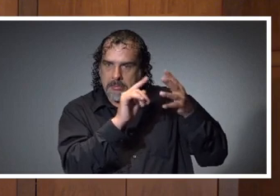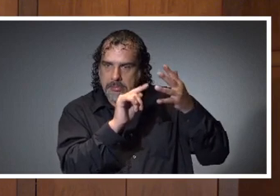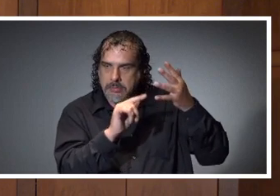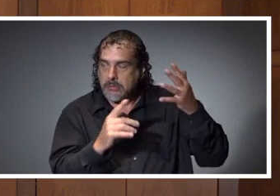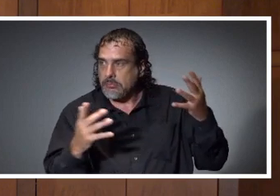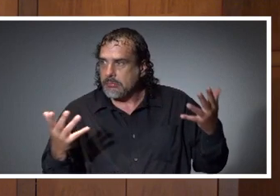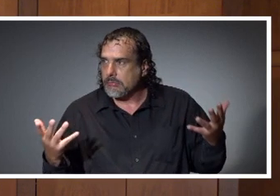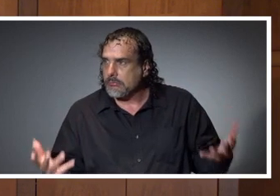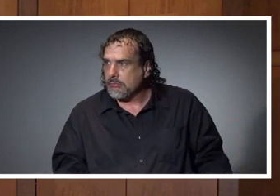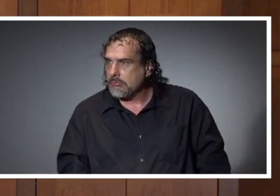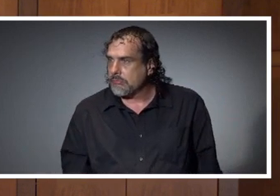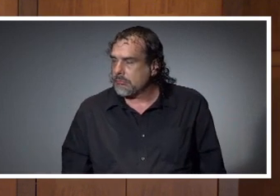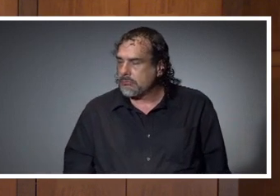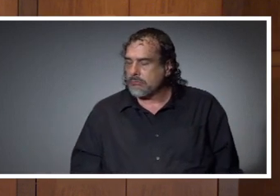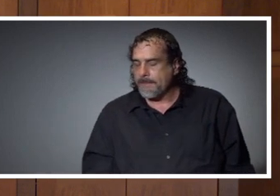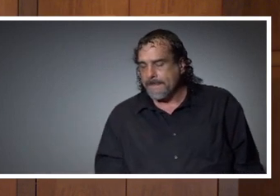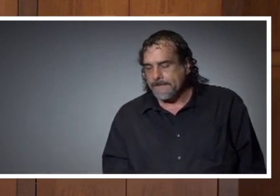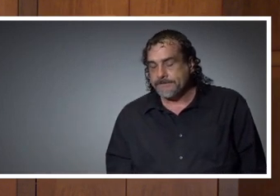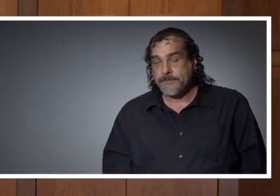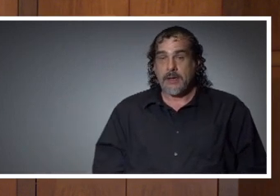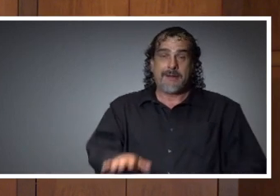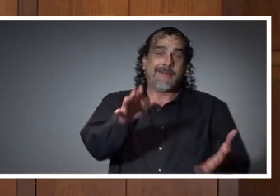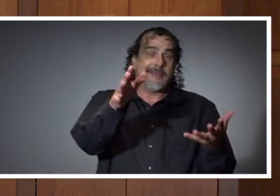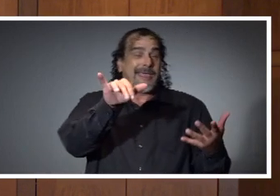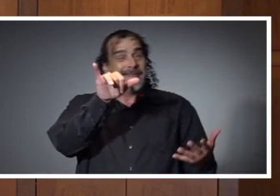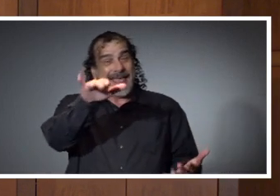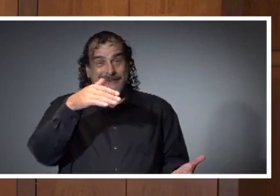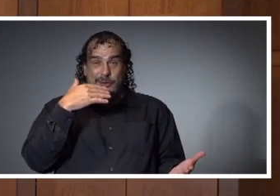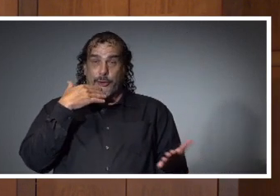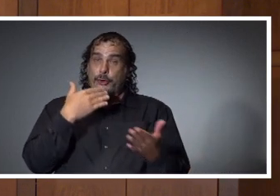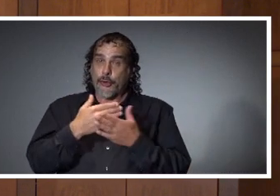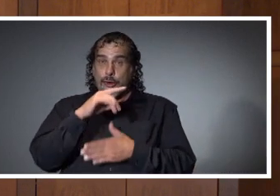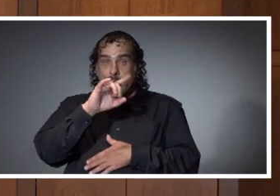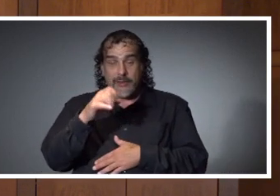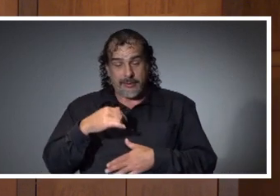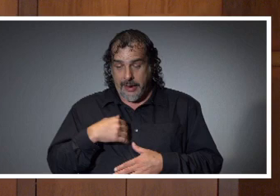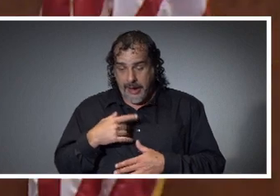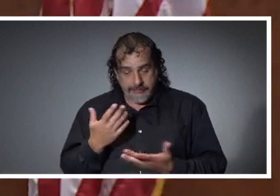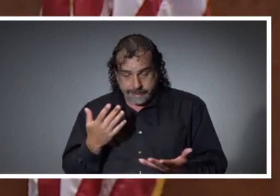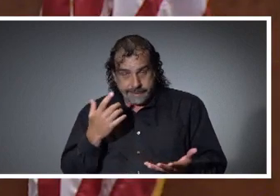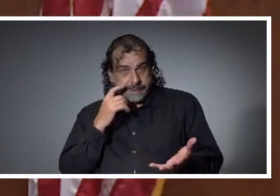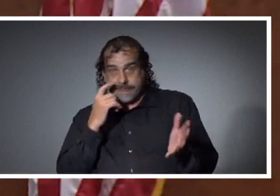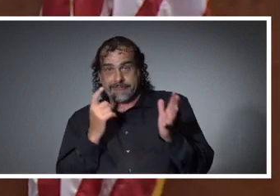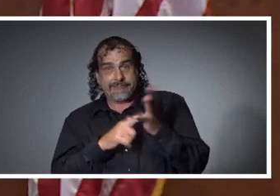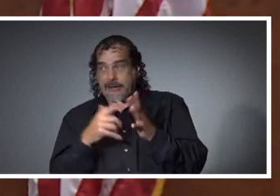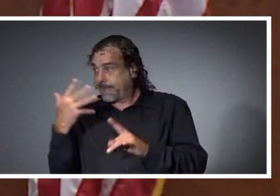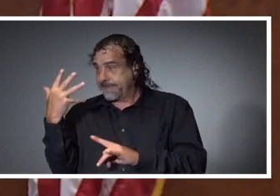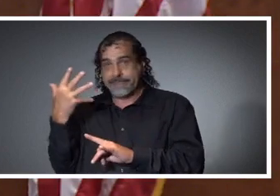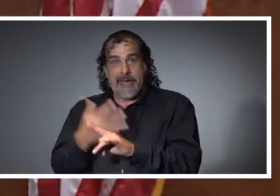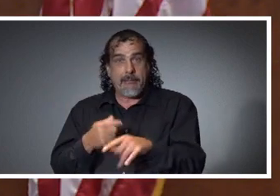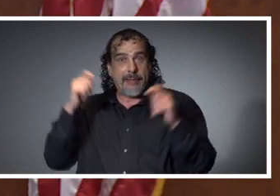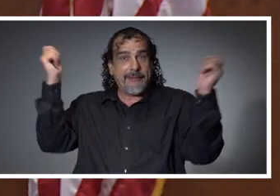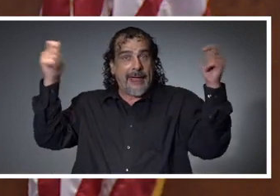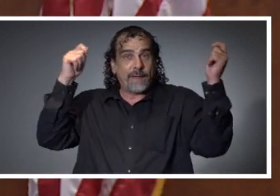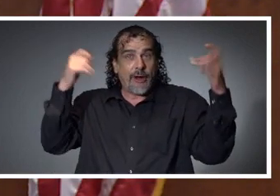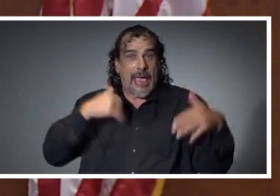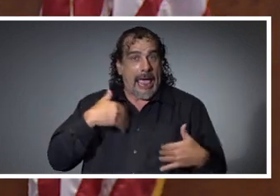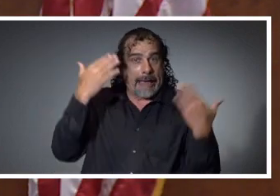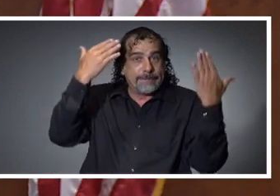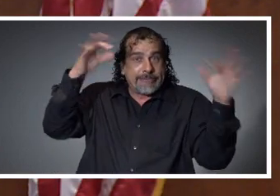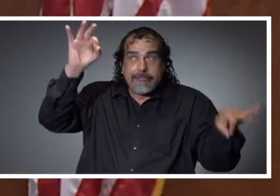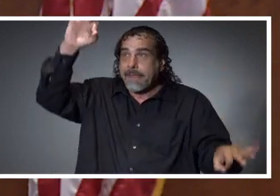mentioned earlier? Well, that's a great question, and I didn't realize that it was a 5-month anniversary